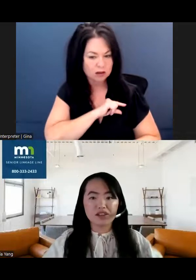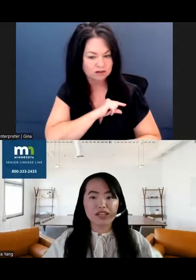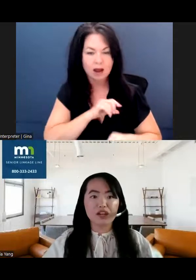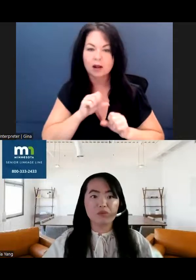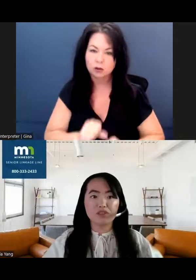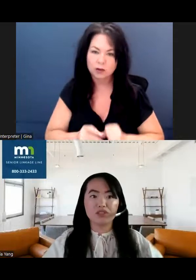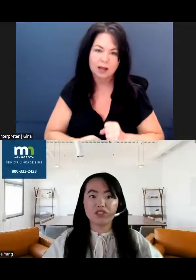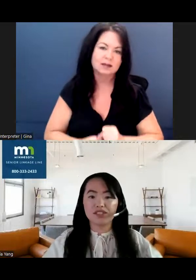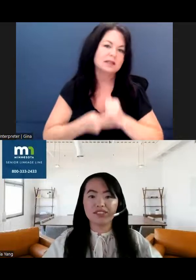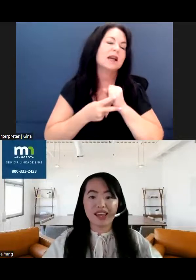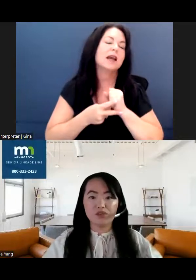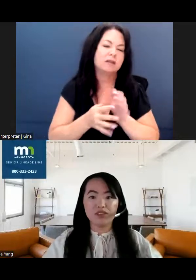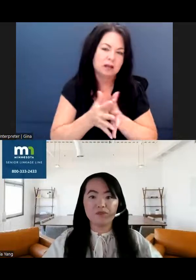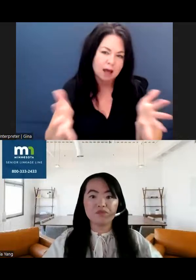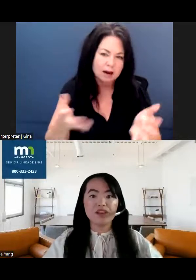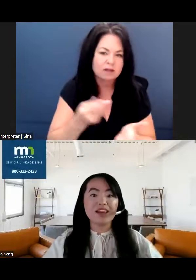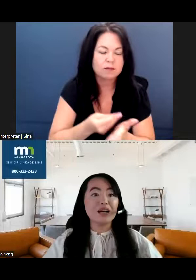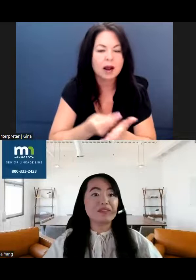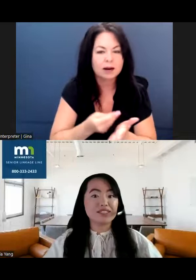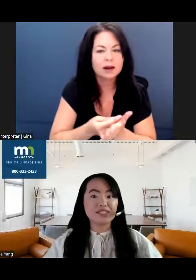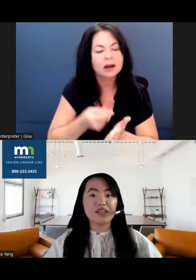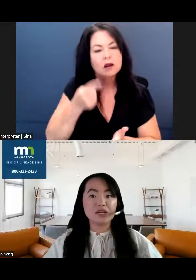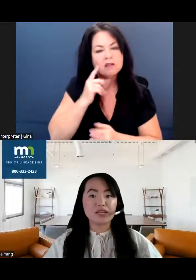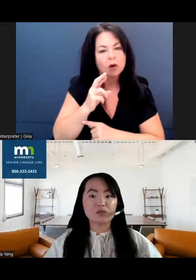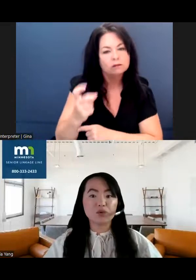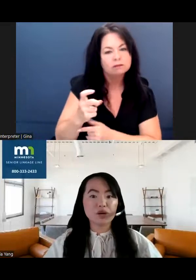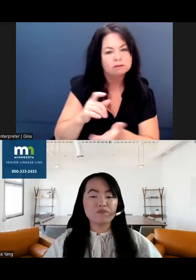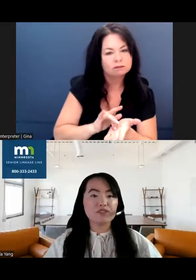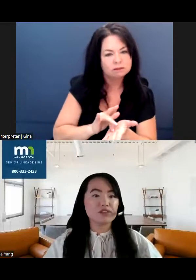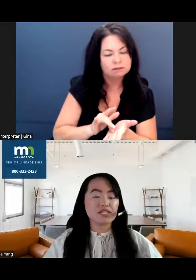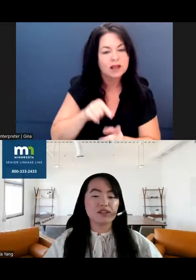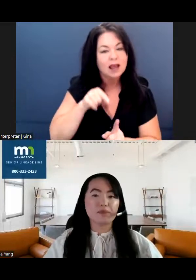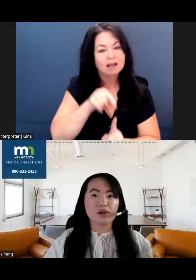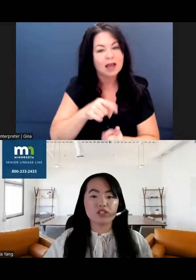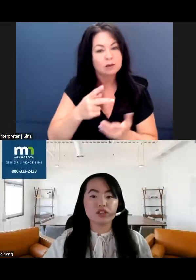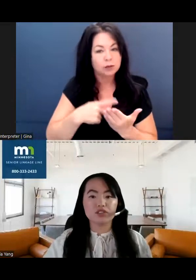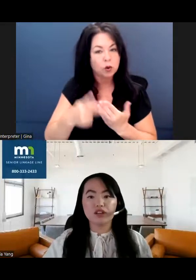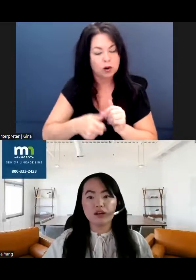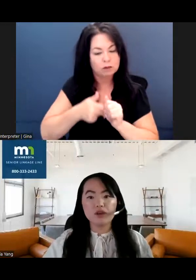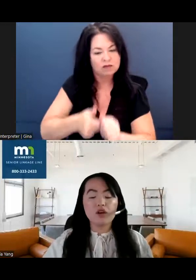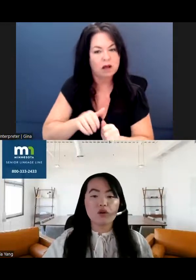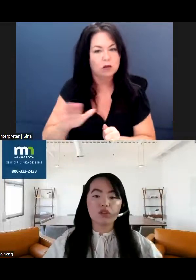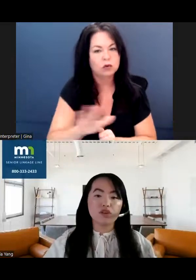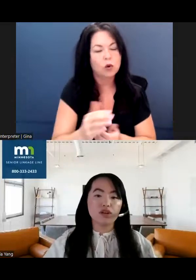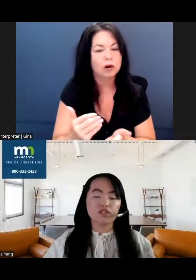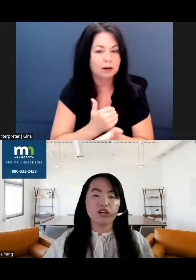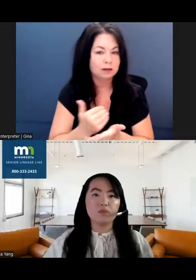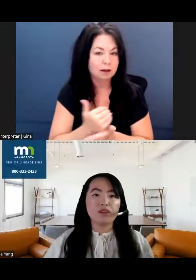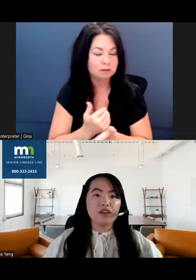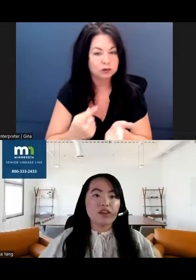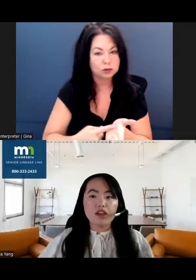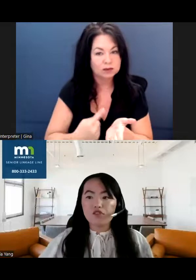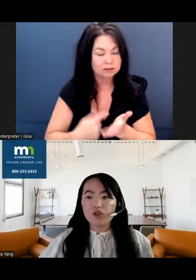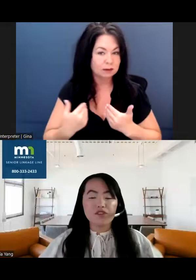of dollars on your prescription drugs annually. This is an income-based program, so it's either that partial extra help or the full extra